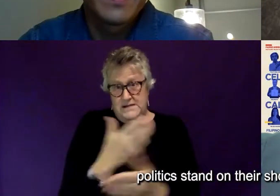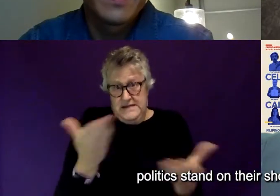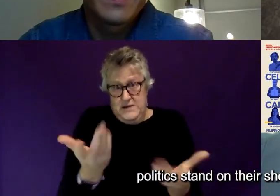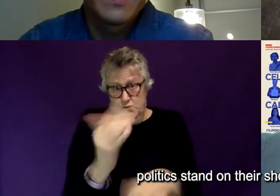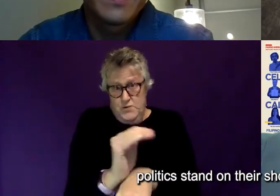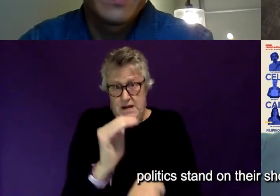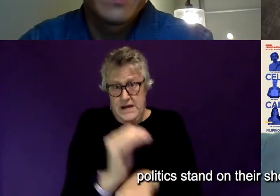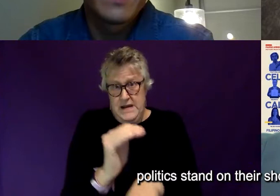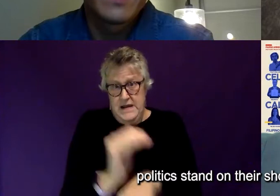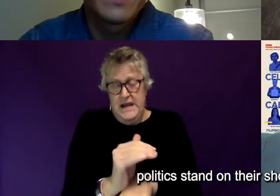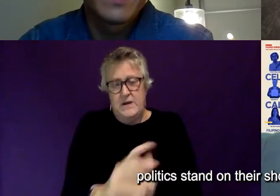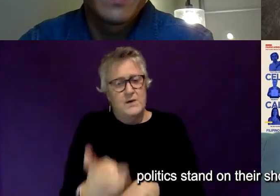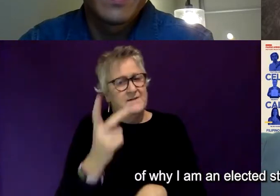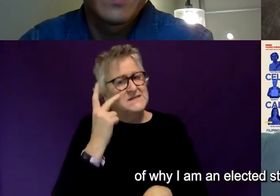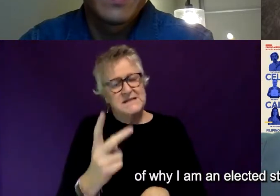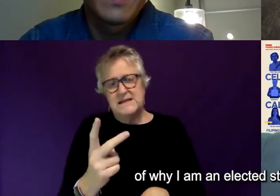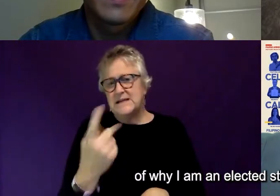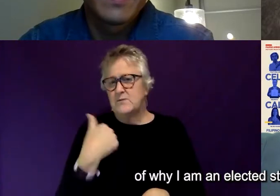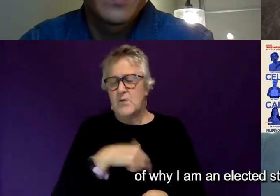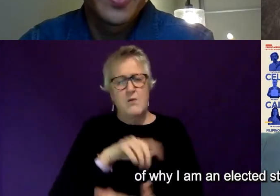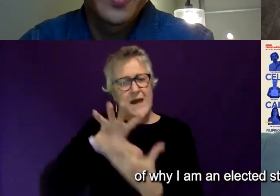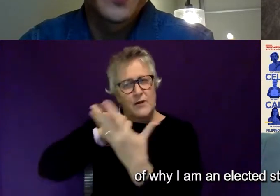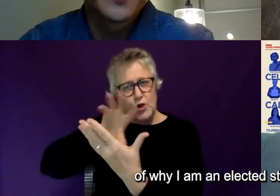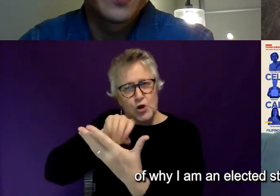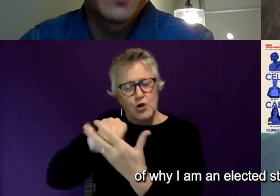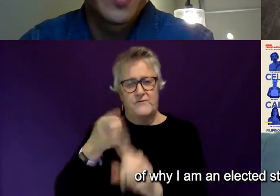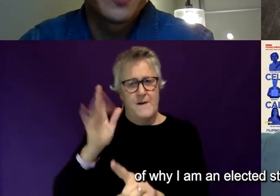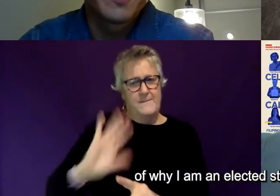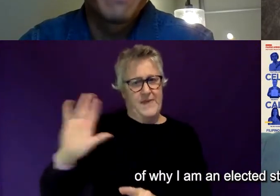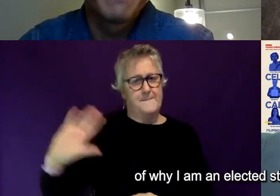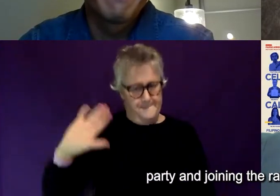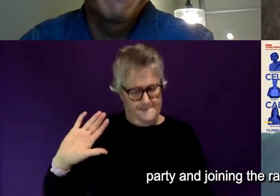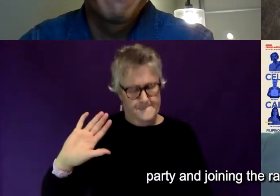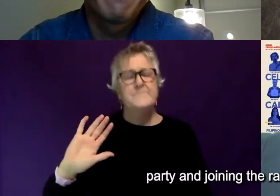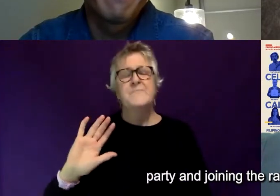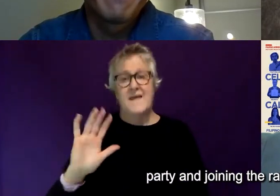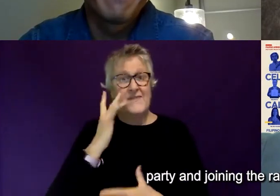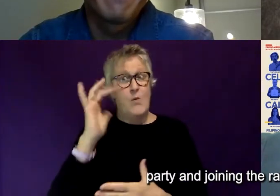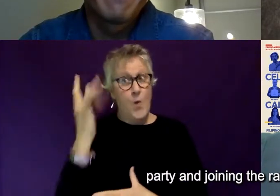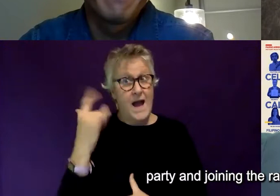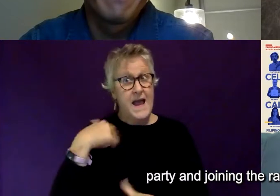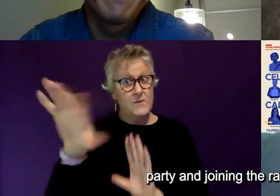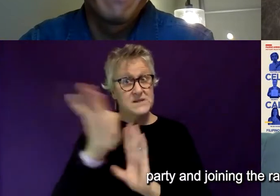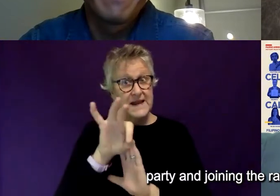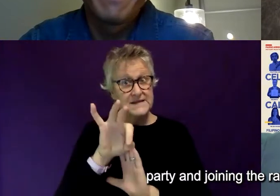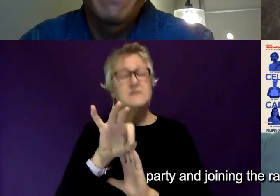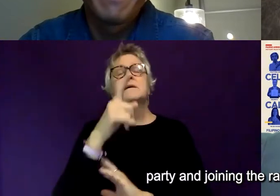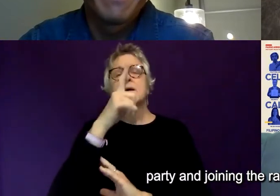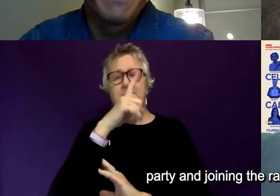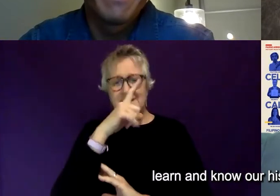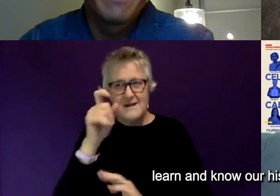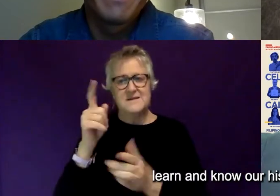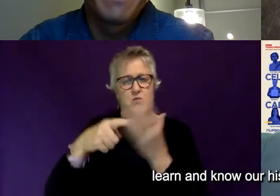politics stand on their shoulders. Very much of why I am an elected stems from seeking the party and joining the